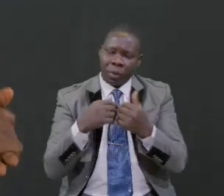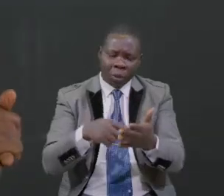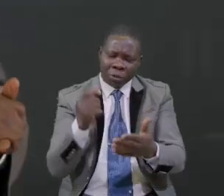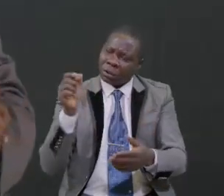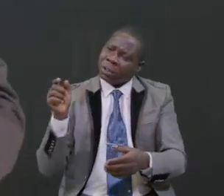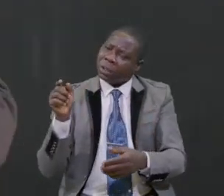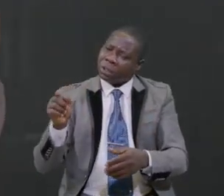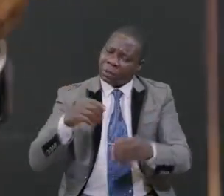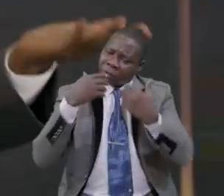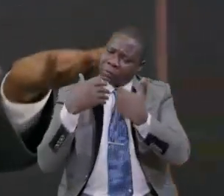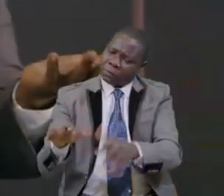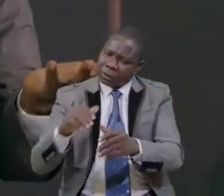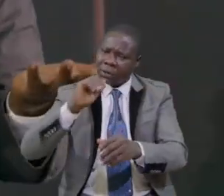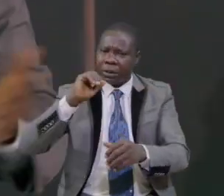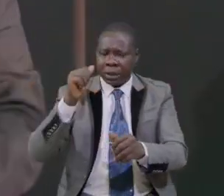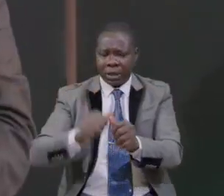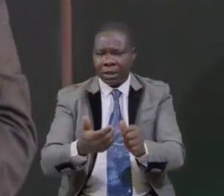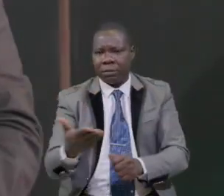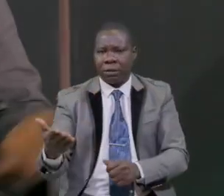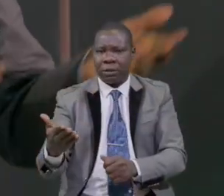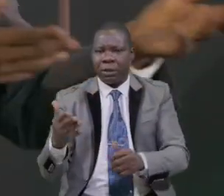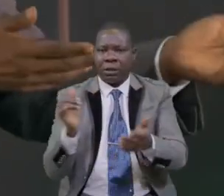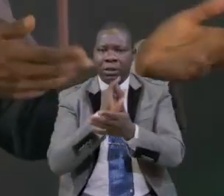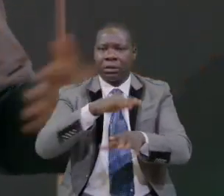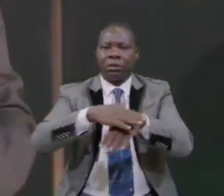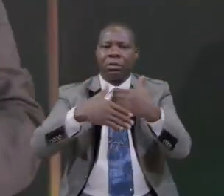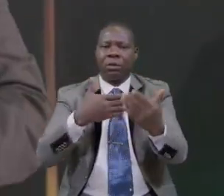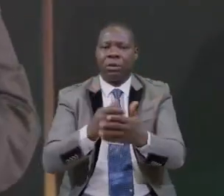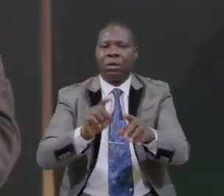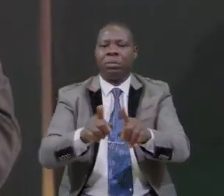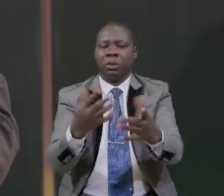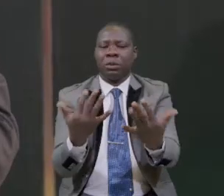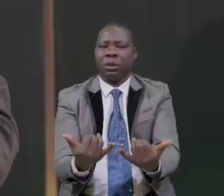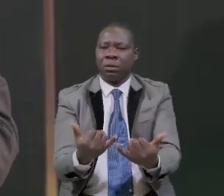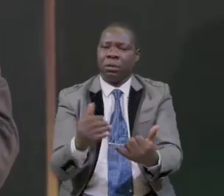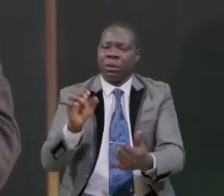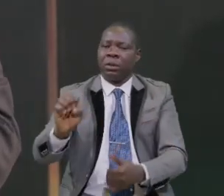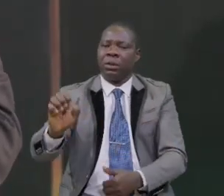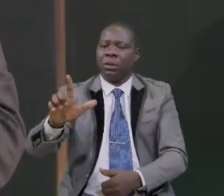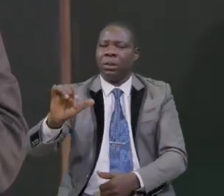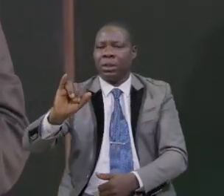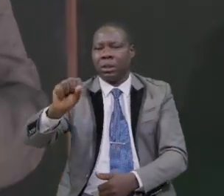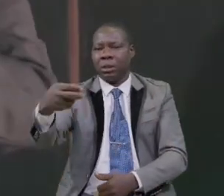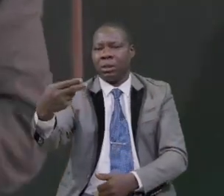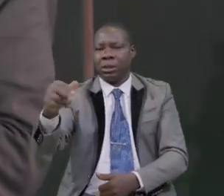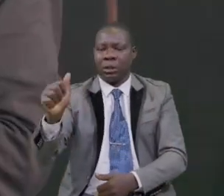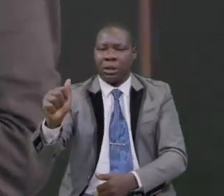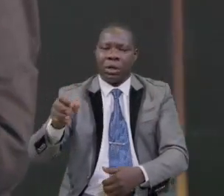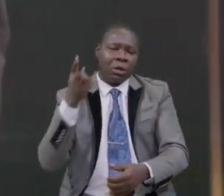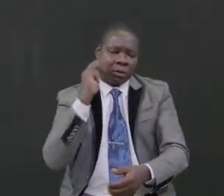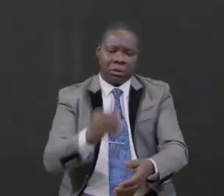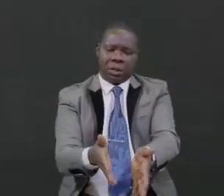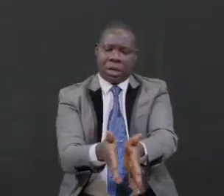everything, that's all. But now, Elisha was asking for the double portion. The thing